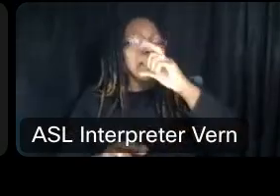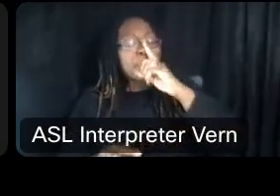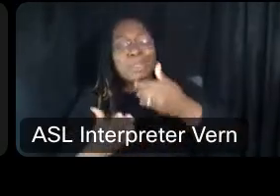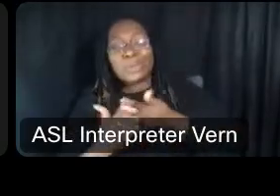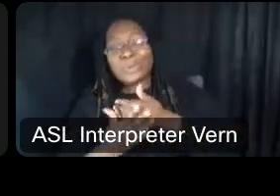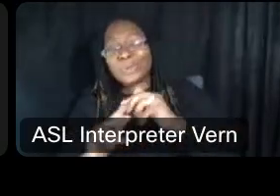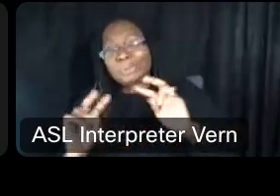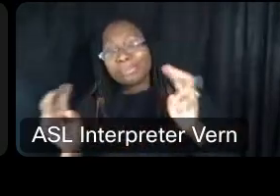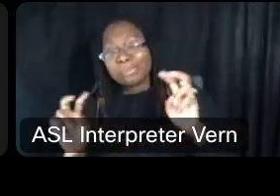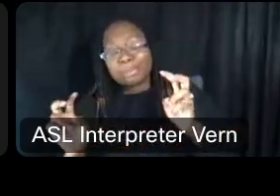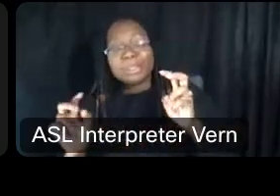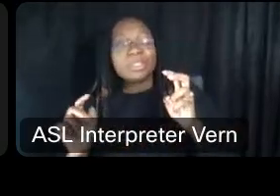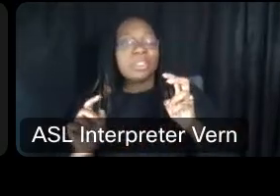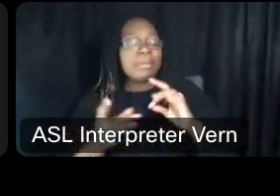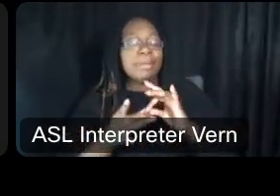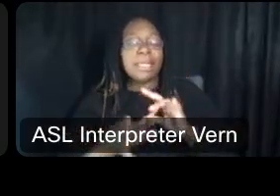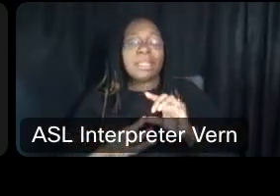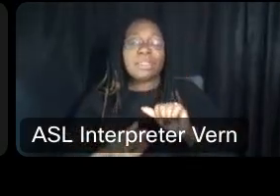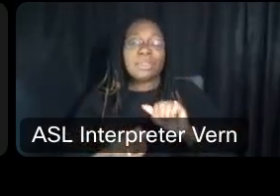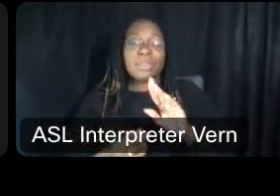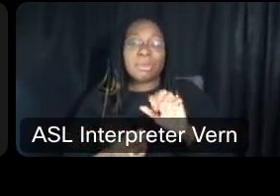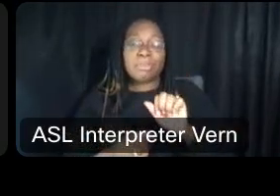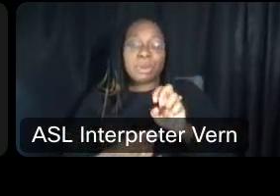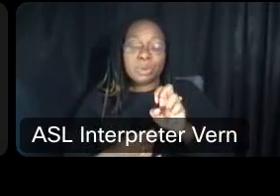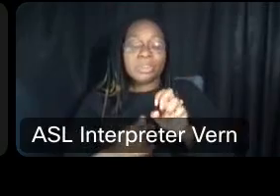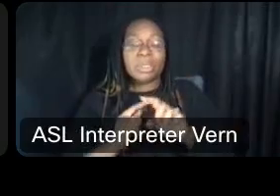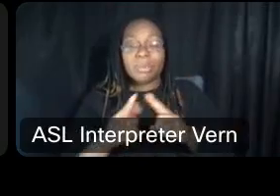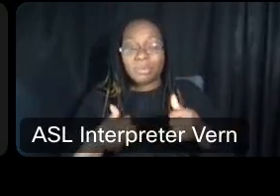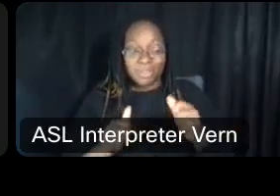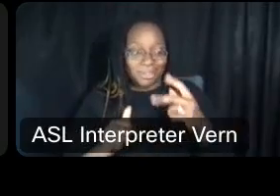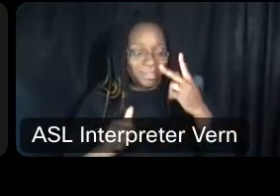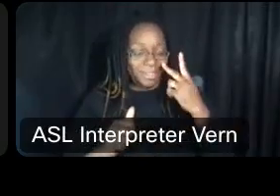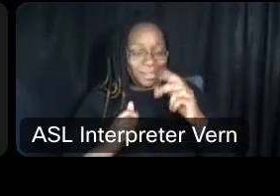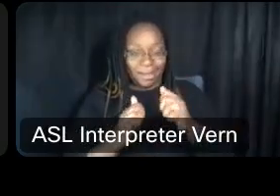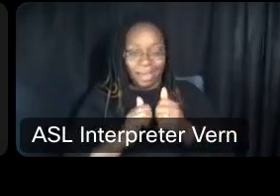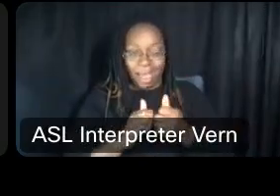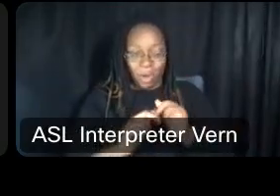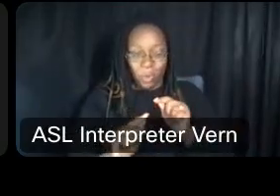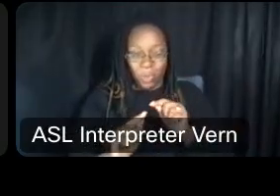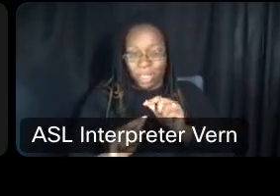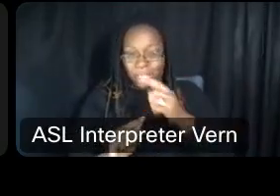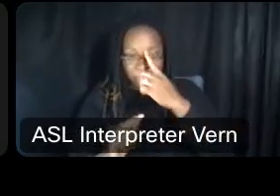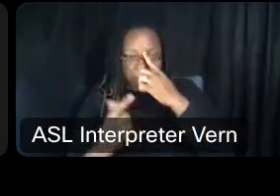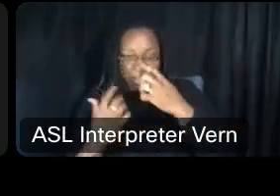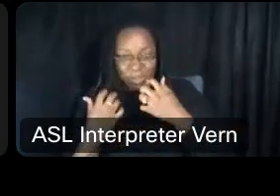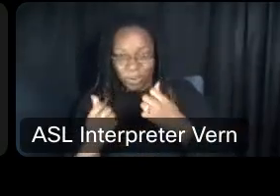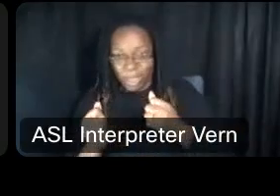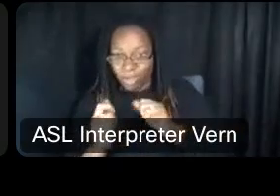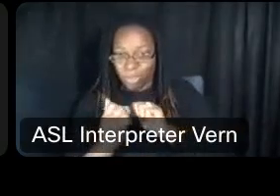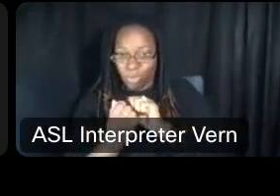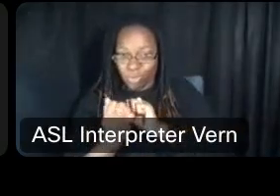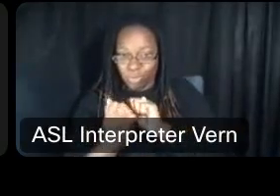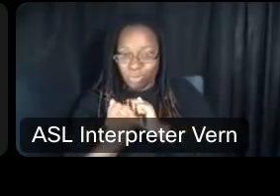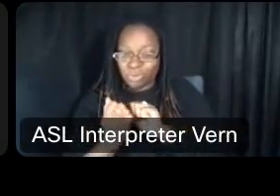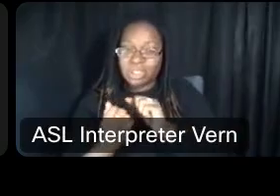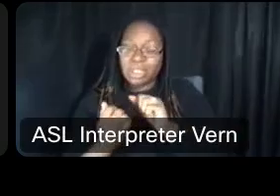but kind of synergize together in this dynamic of abuse known as mental health coercion.